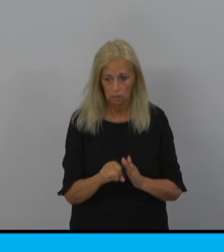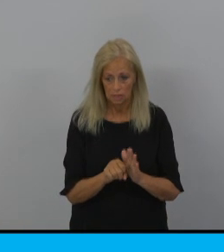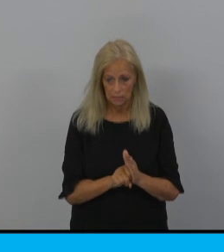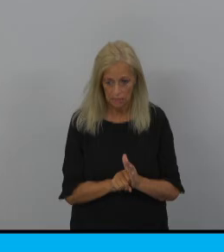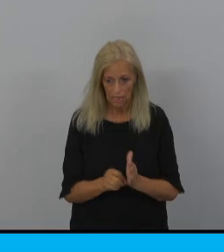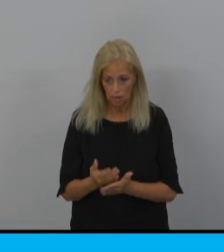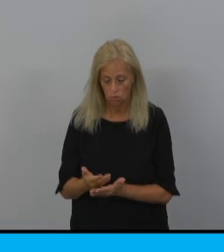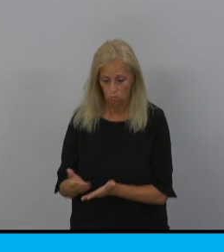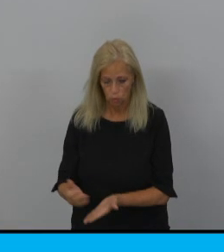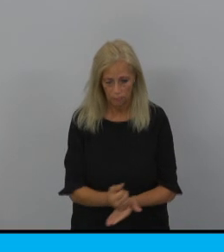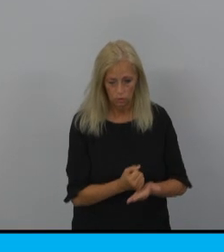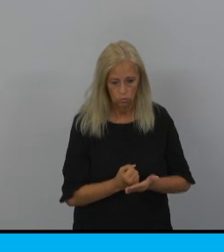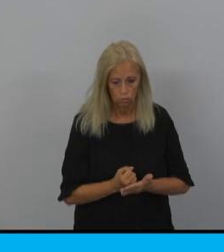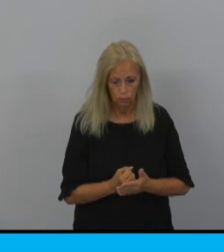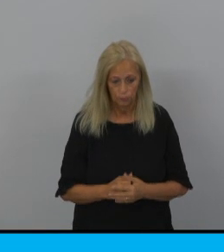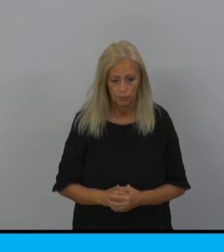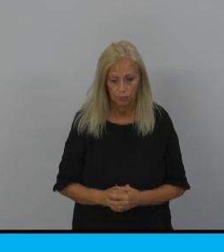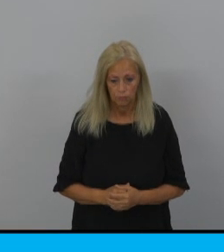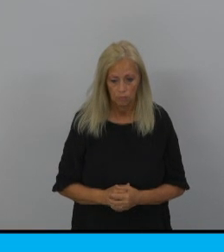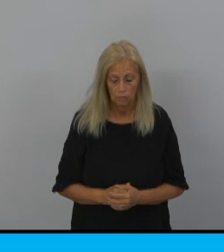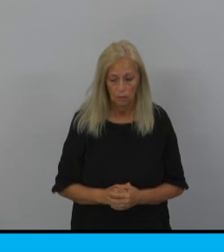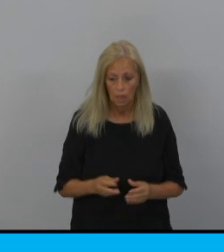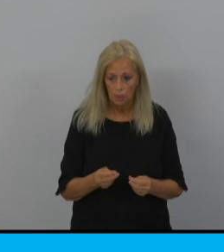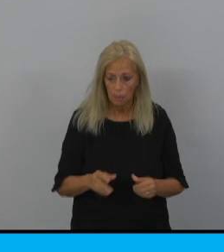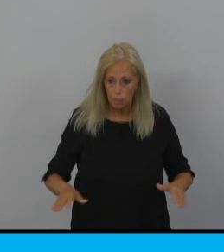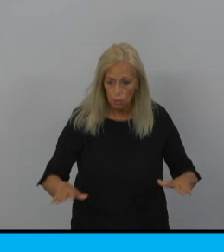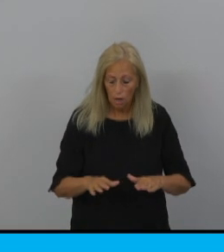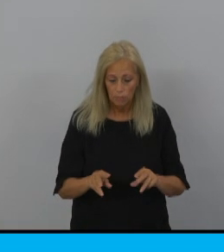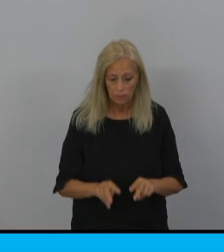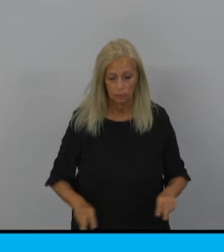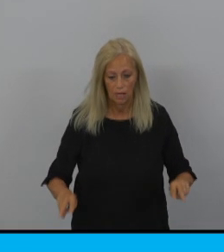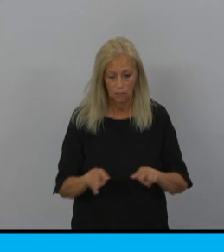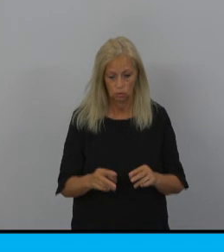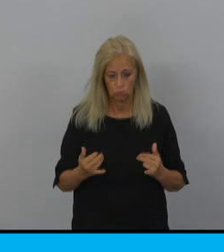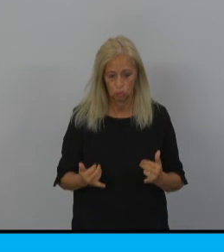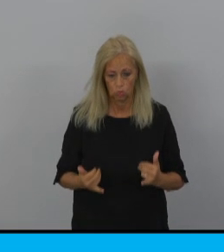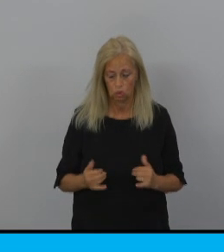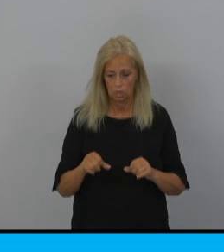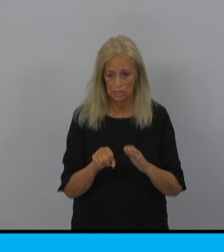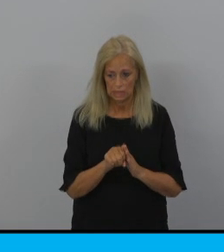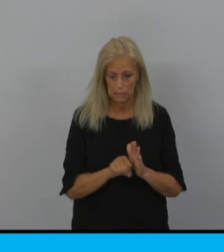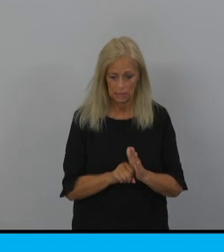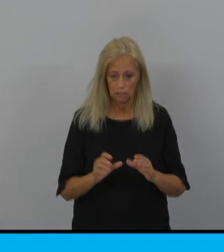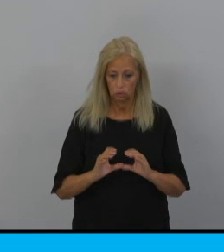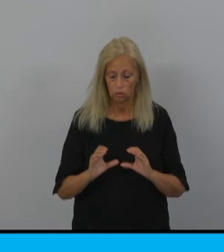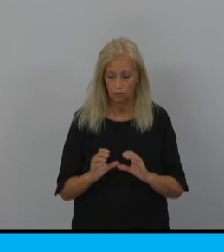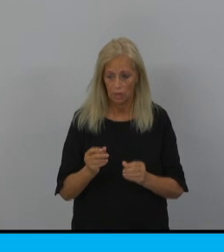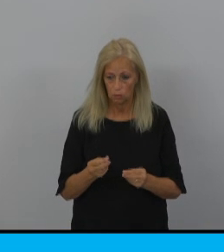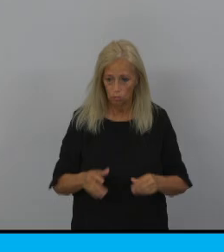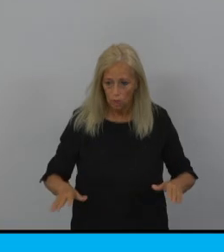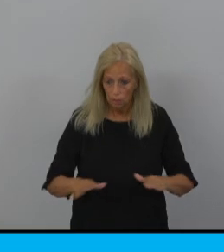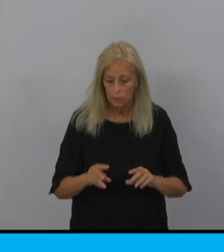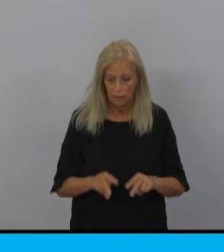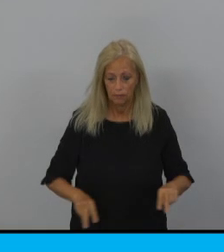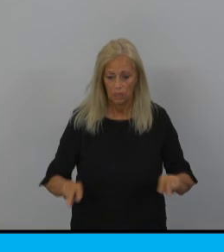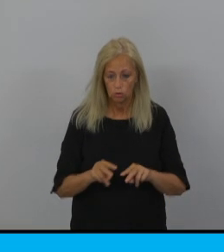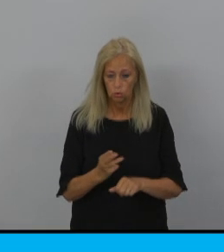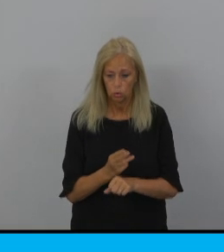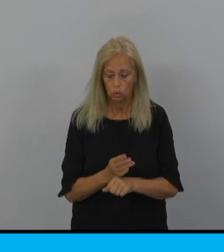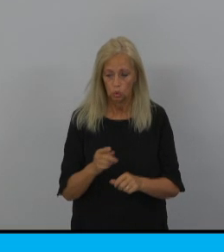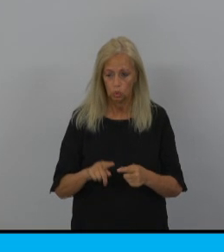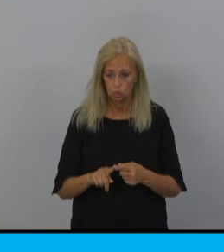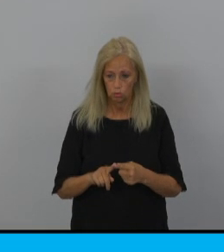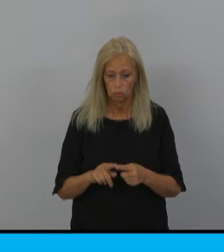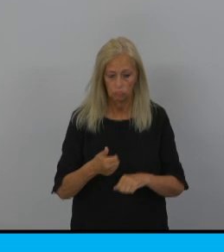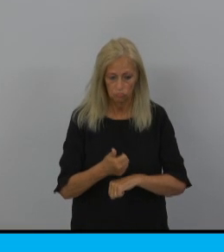revenue. On the property values, the current year state certified property values are used to